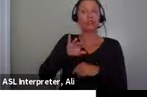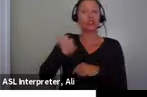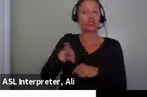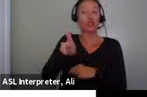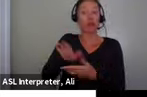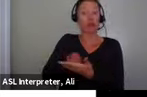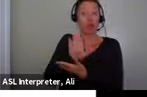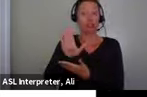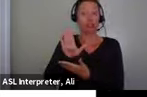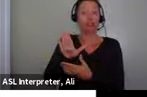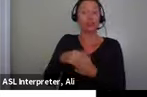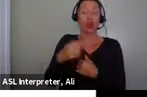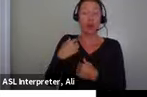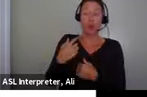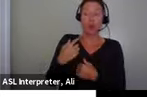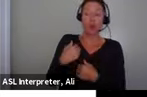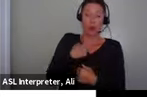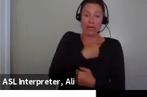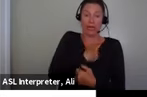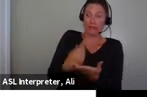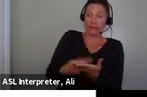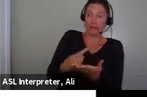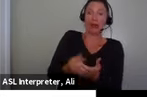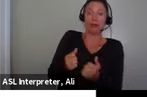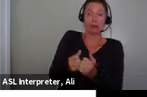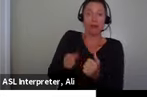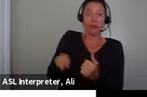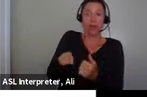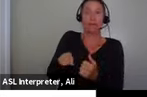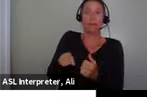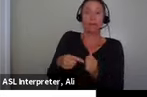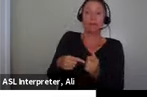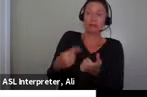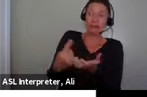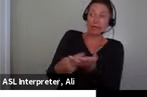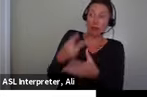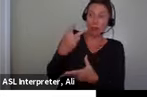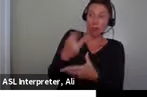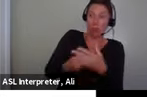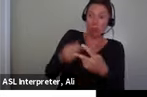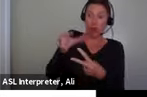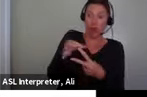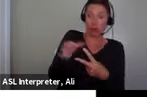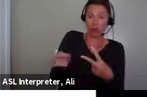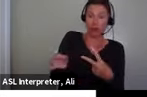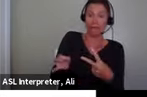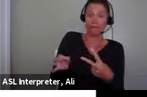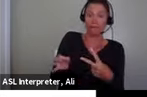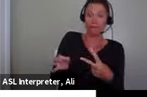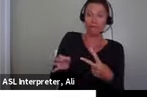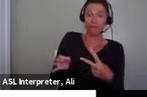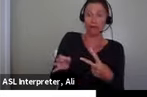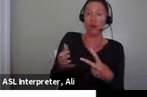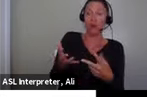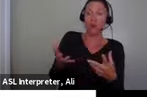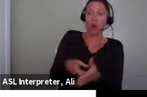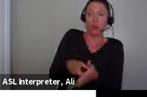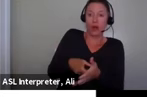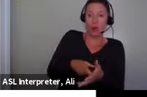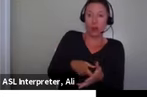had discussions with them, showing them both alternatives and what would be needed in order